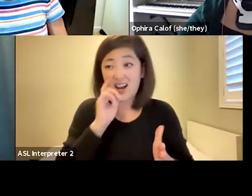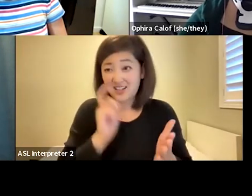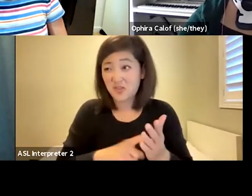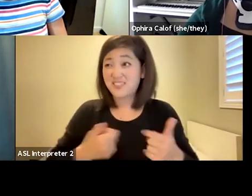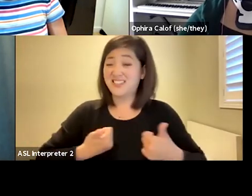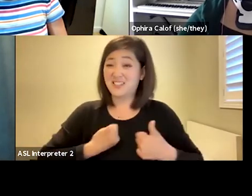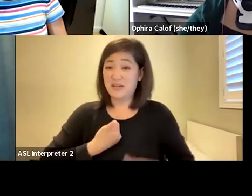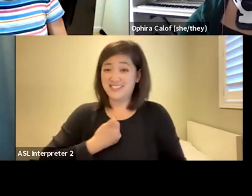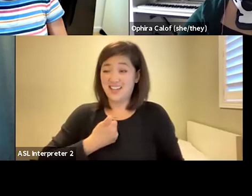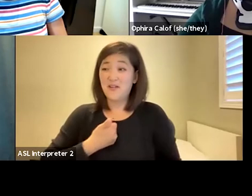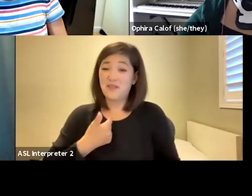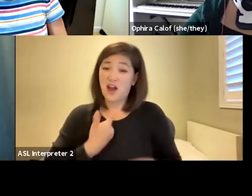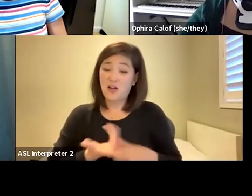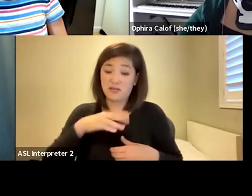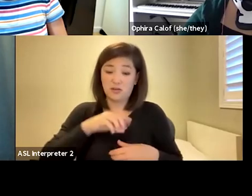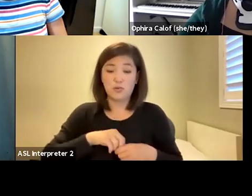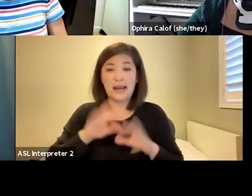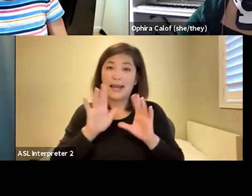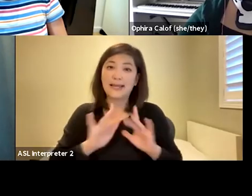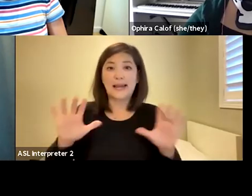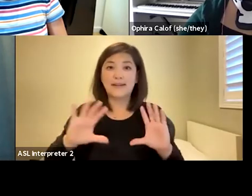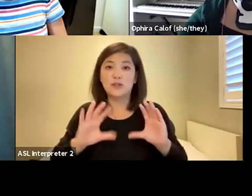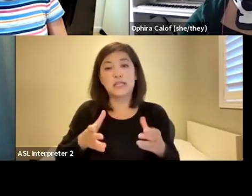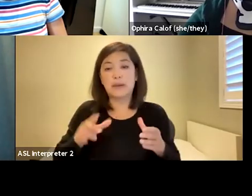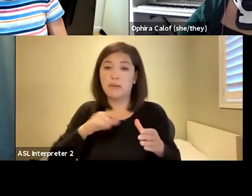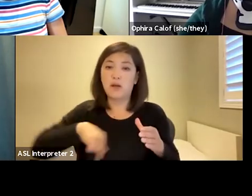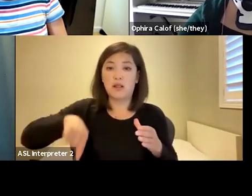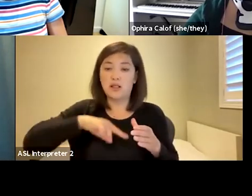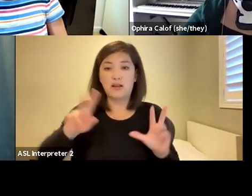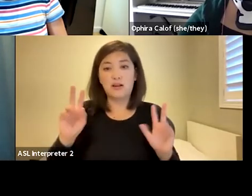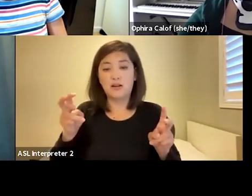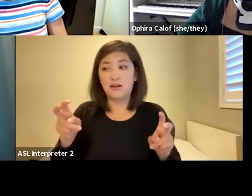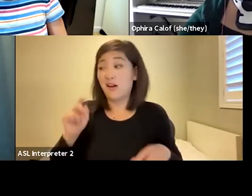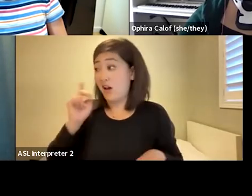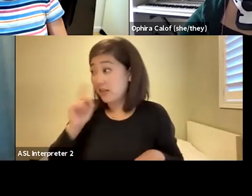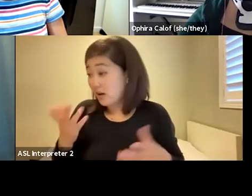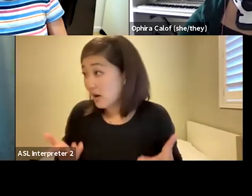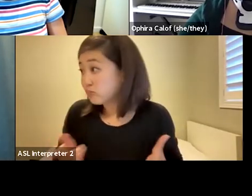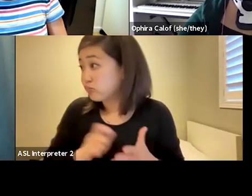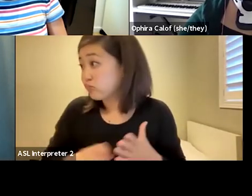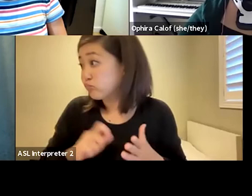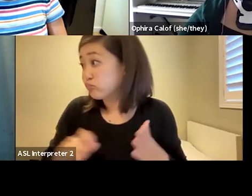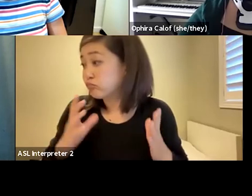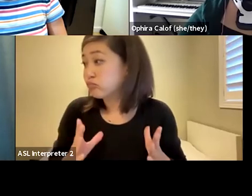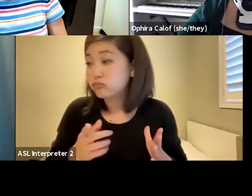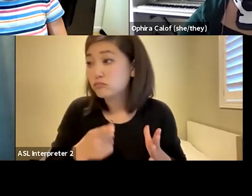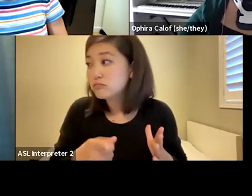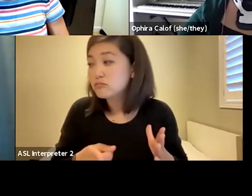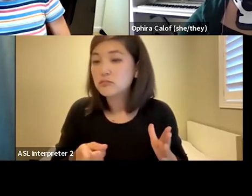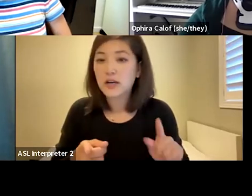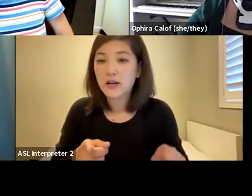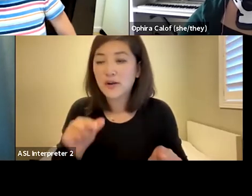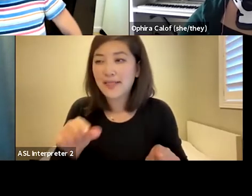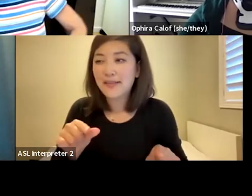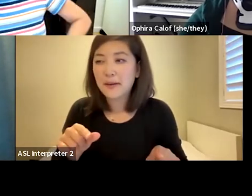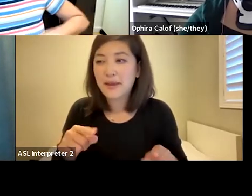in a diversity bubble, so to speak. I was a bit naive to the fact that the writing industry did have, you know, hypocrisy in some ways, in the